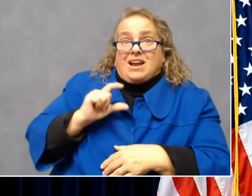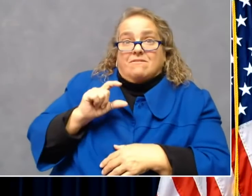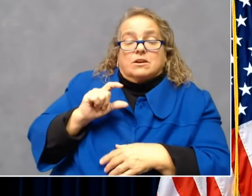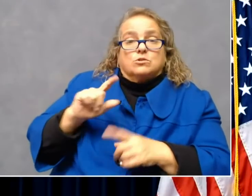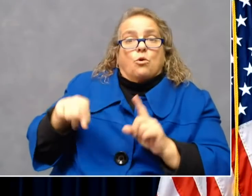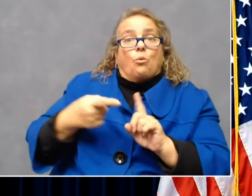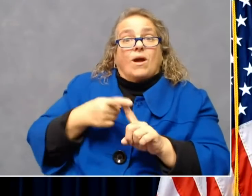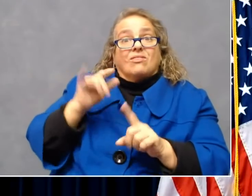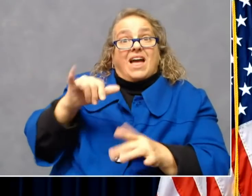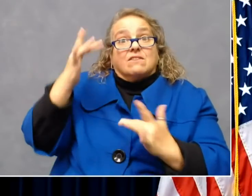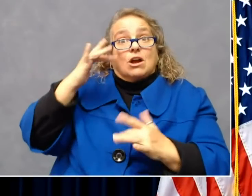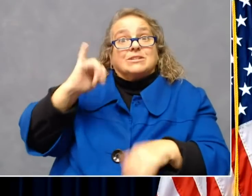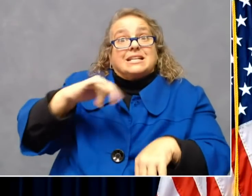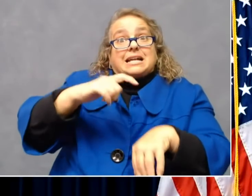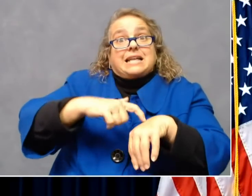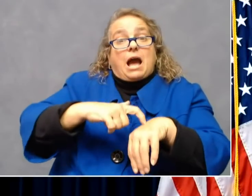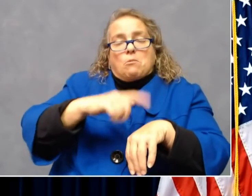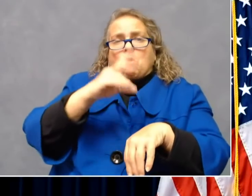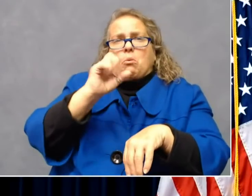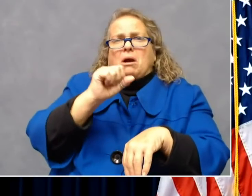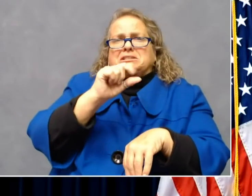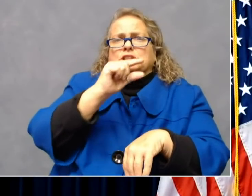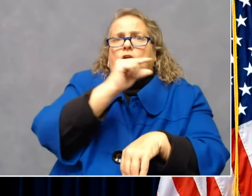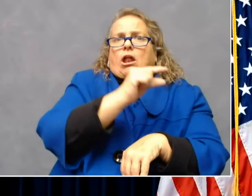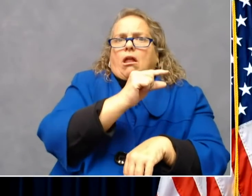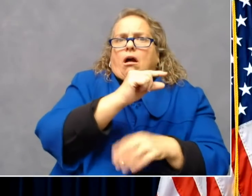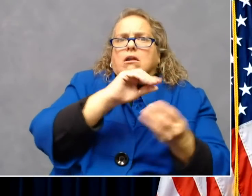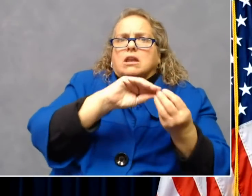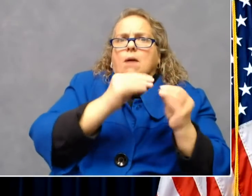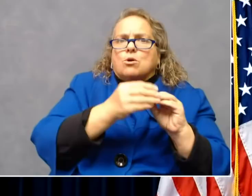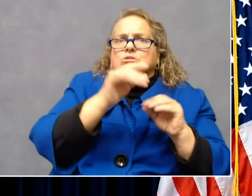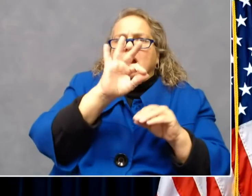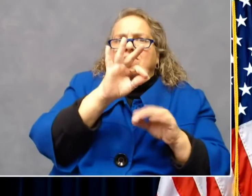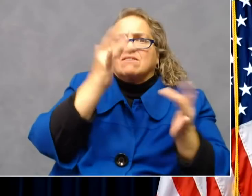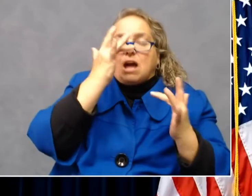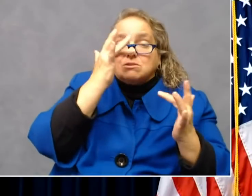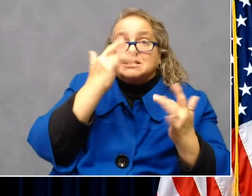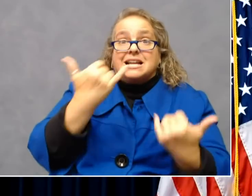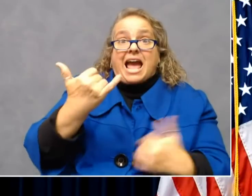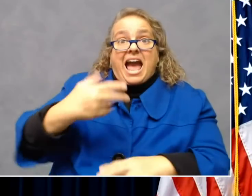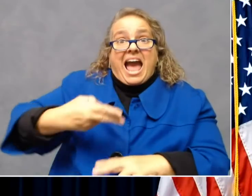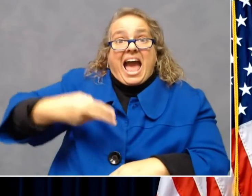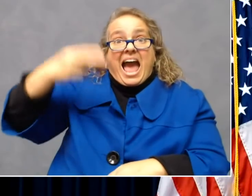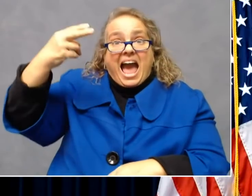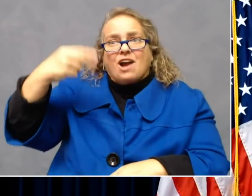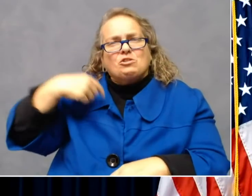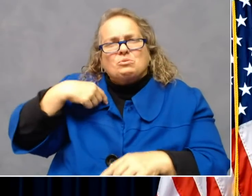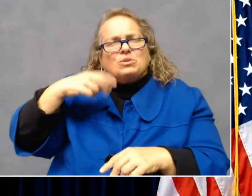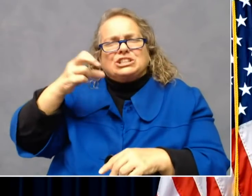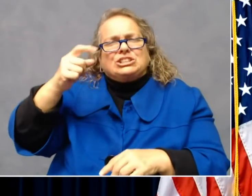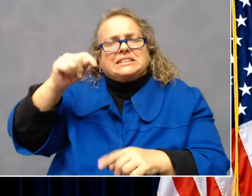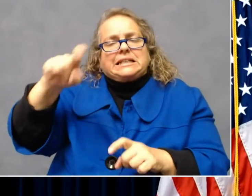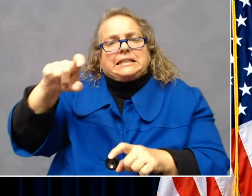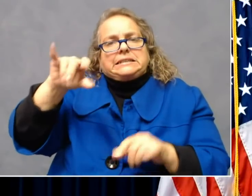both parties in DC believe that it's critical, but just have gotten to a point where